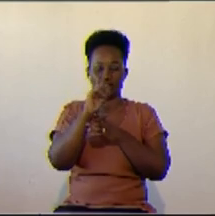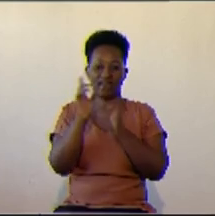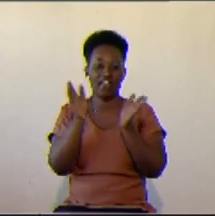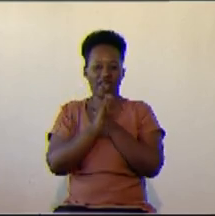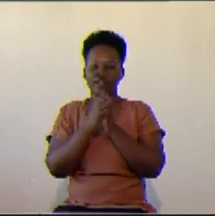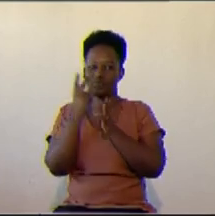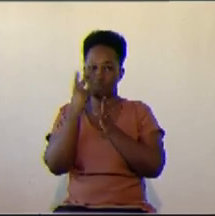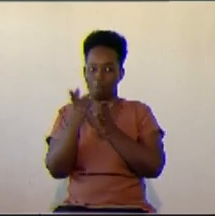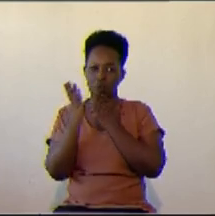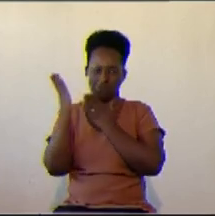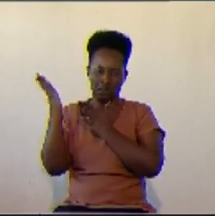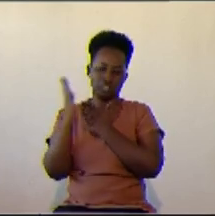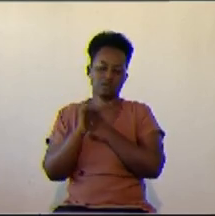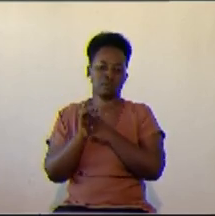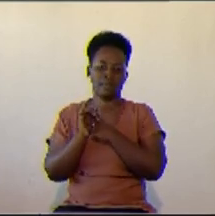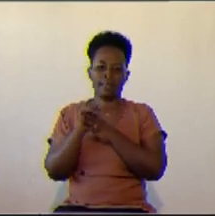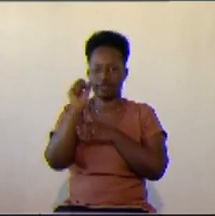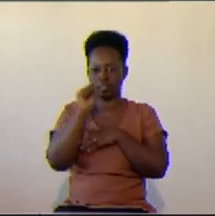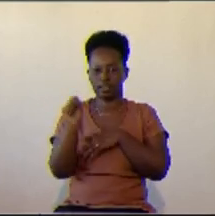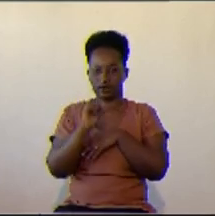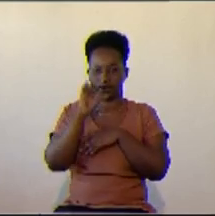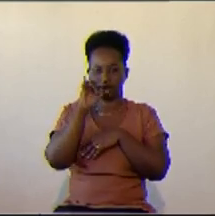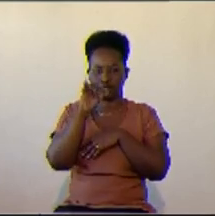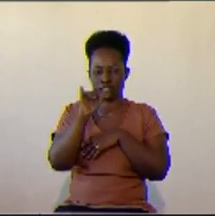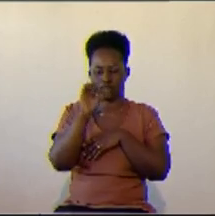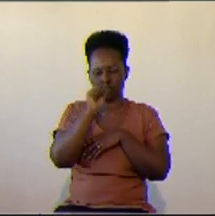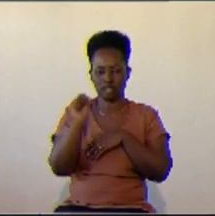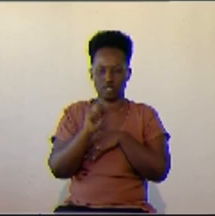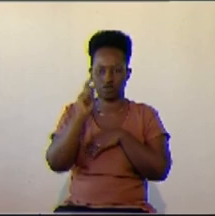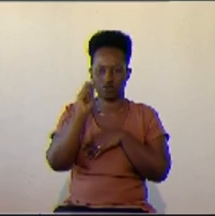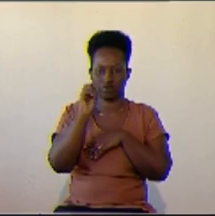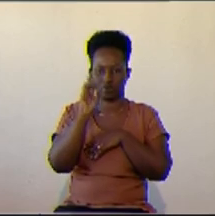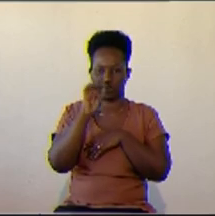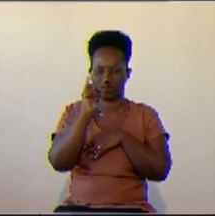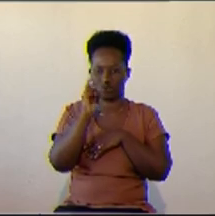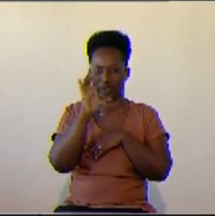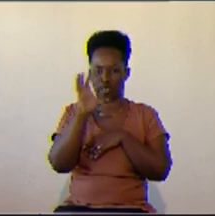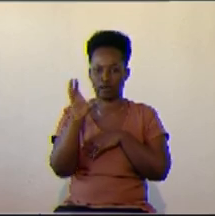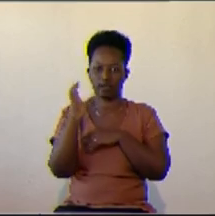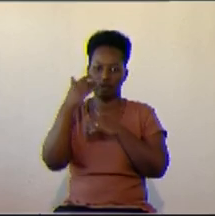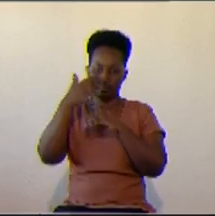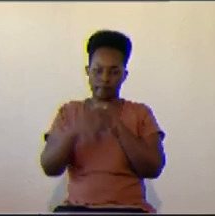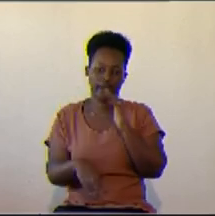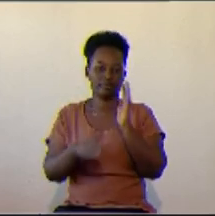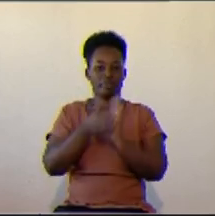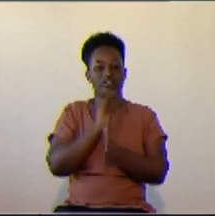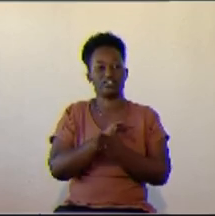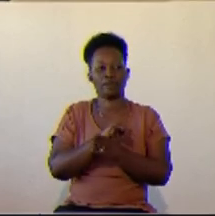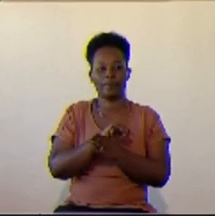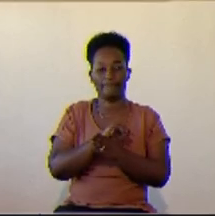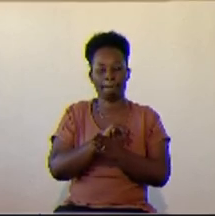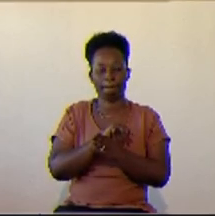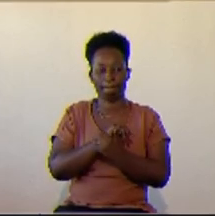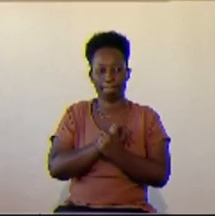see systolic blood pressure. And systolic blood pressure is the blood pressure when the heart does what? Contracts, when the heart